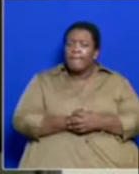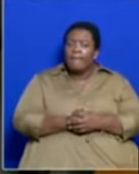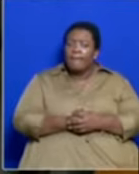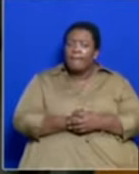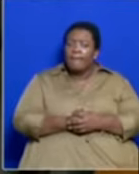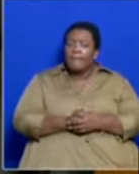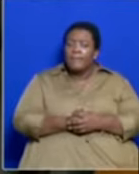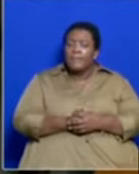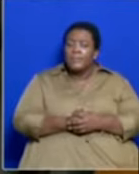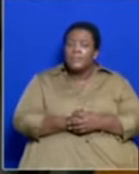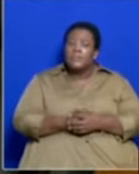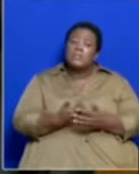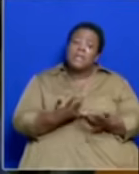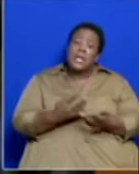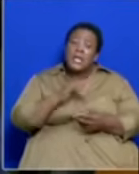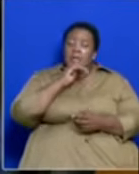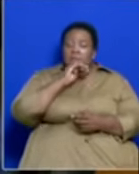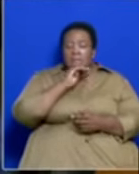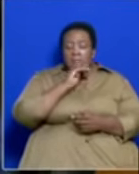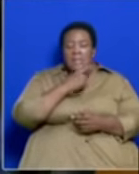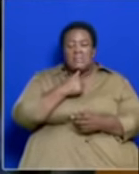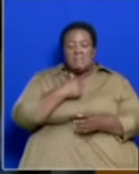that strategy.